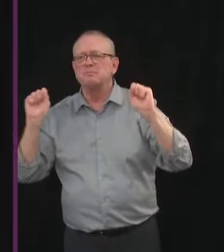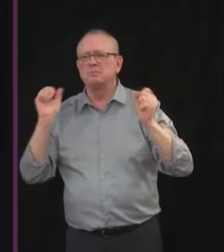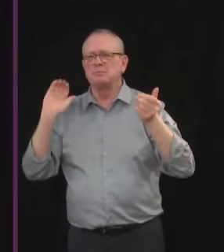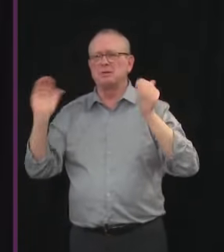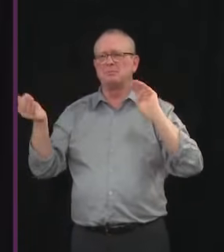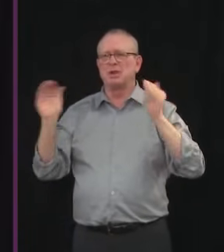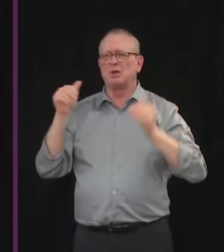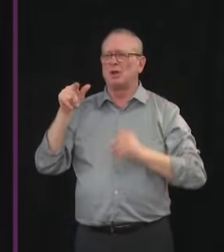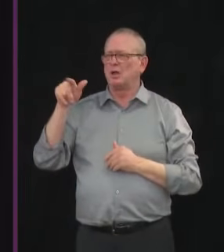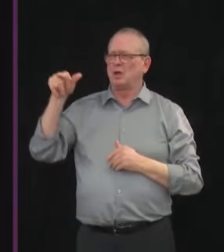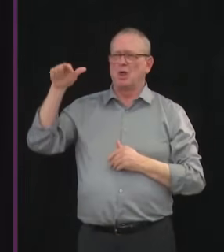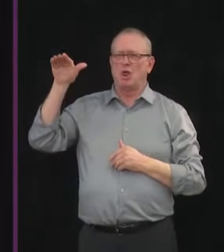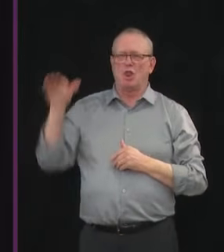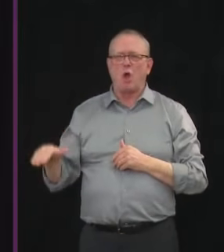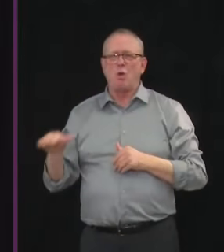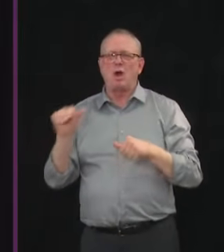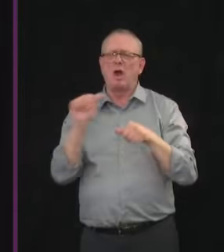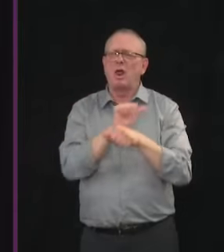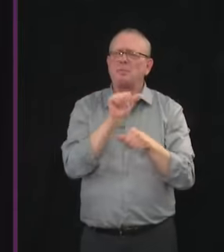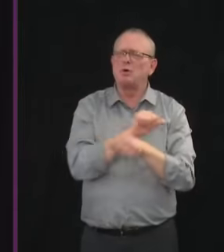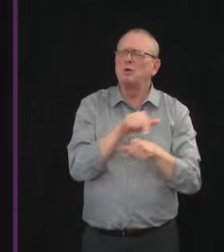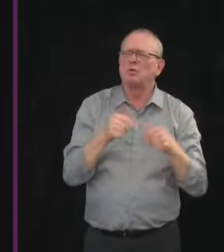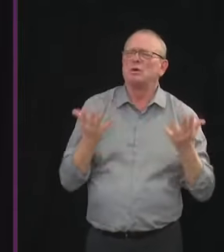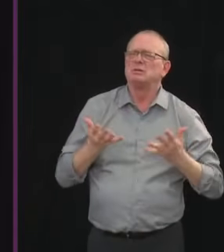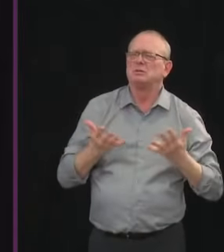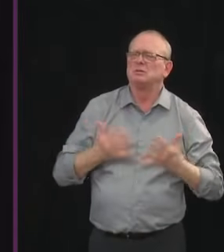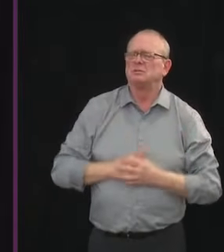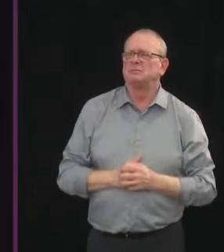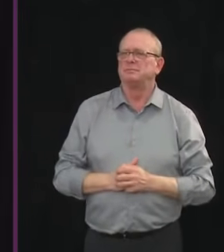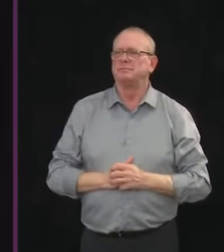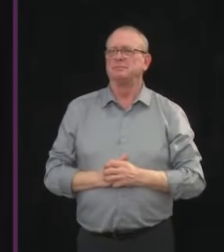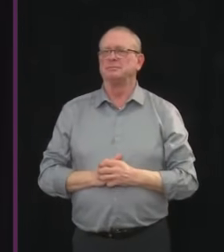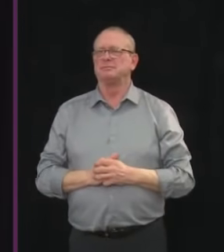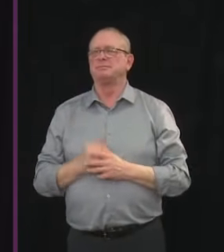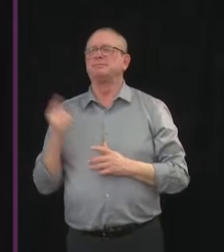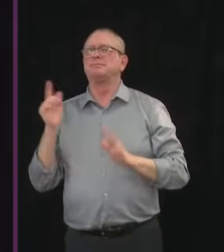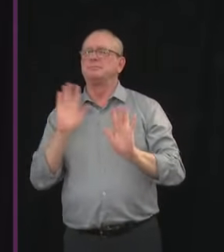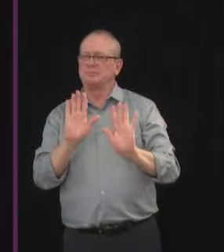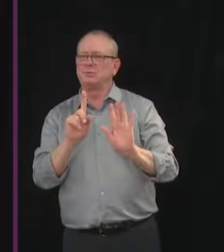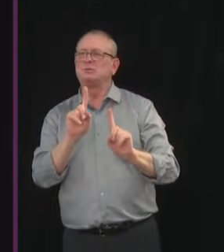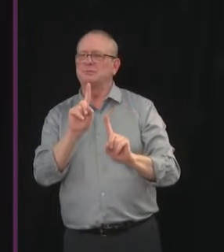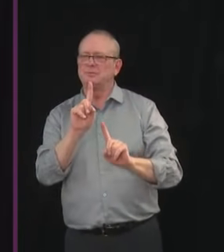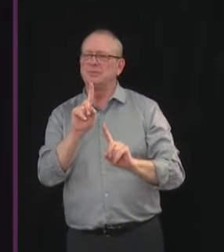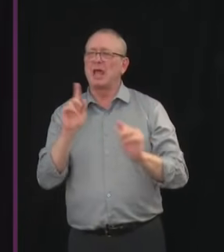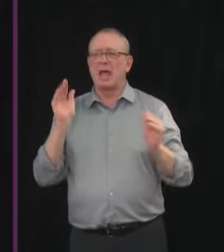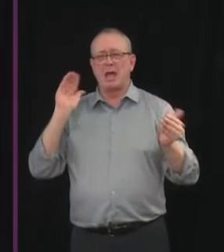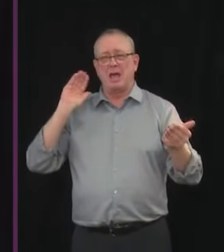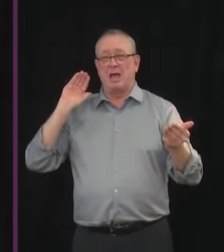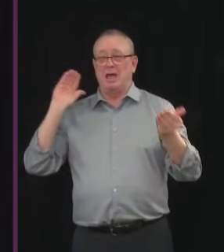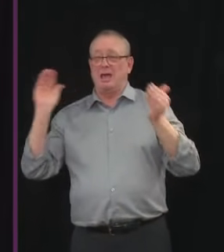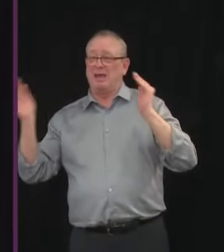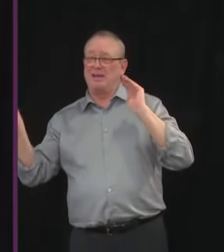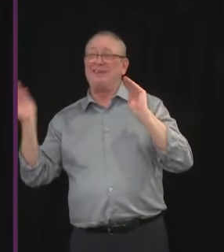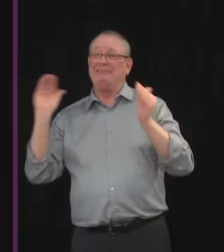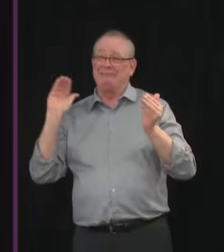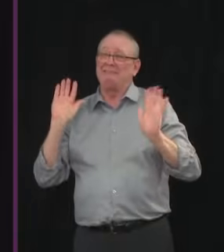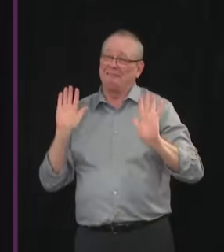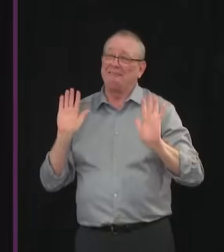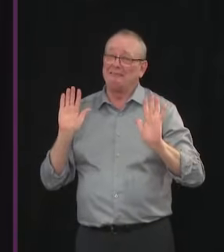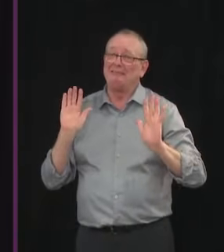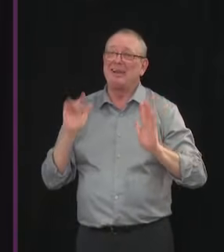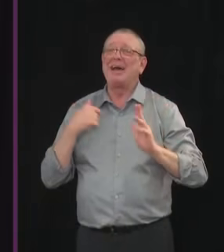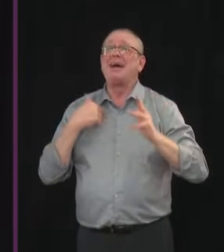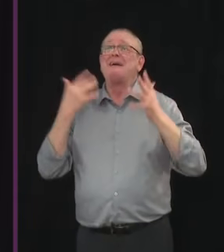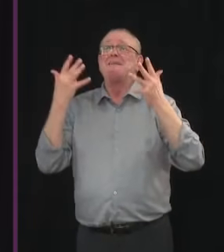data is again, relative is a really good word, because what we've seen as we've evaluated all of our transmission